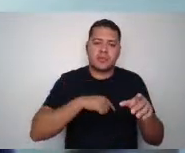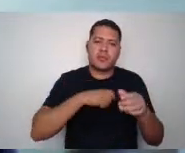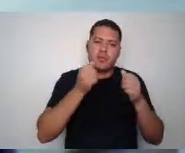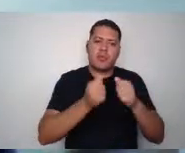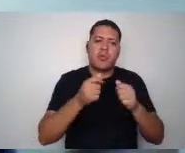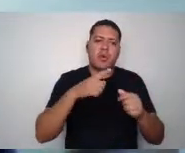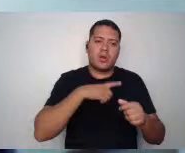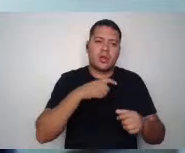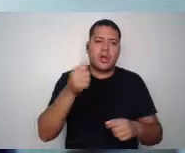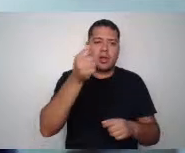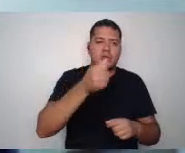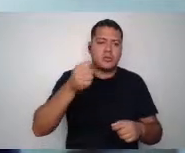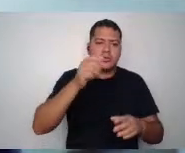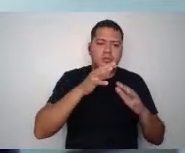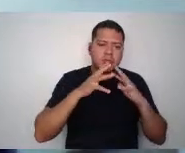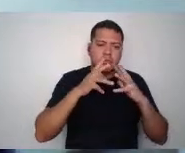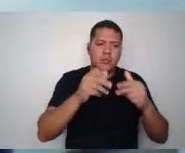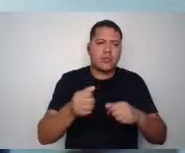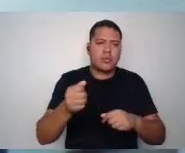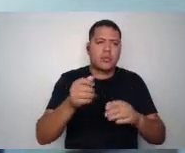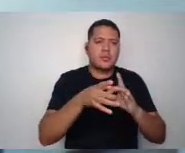all of these freedoms,